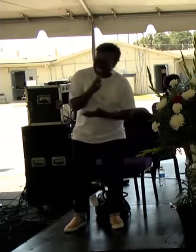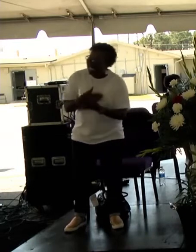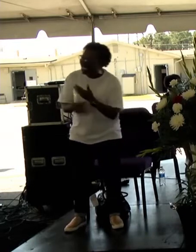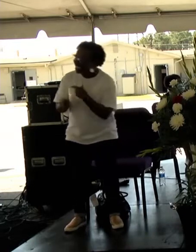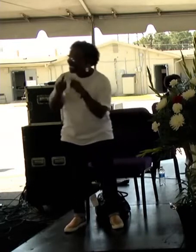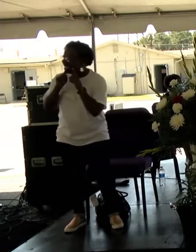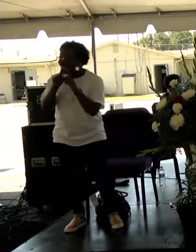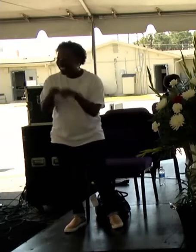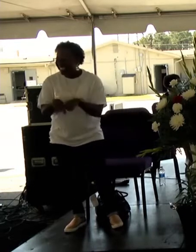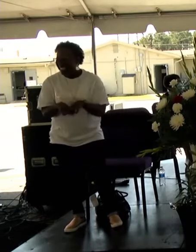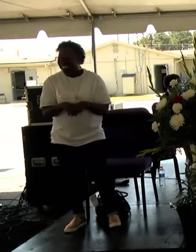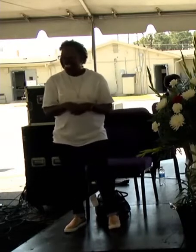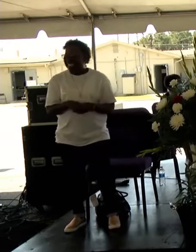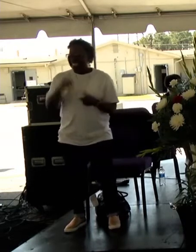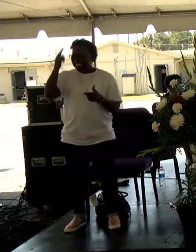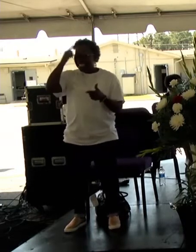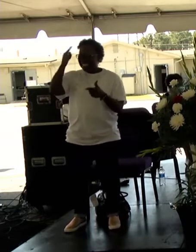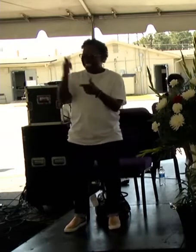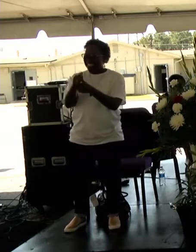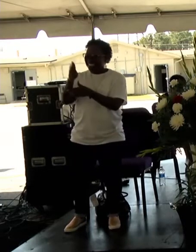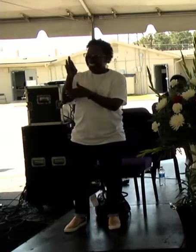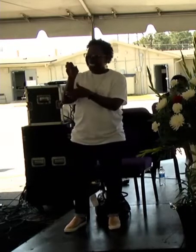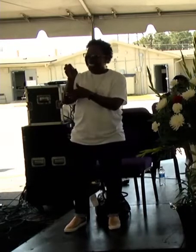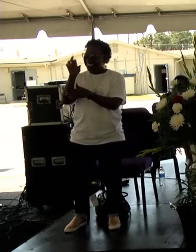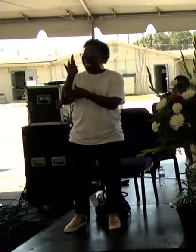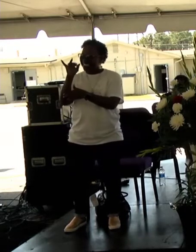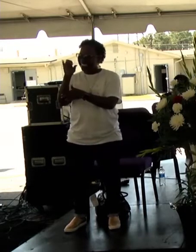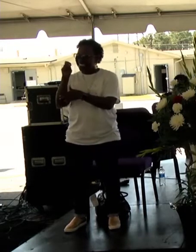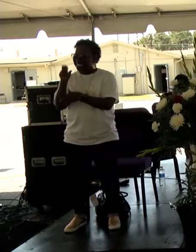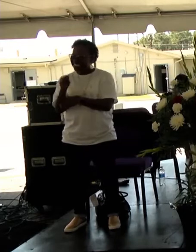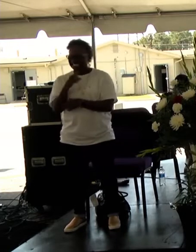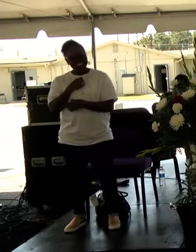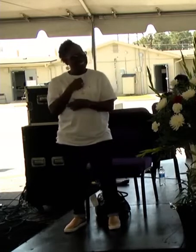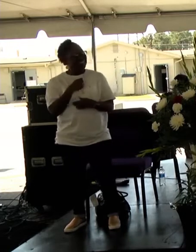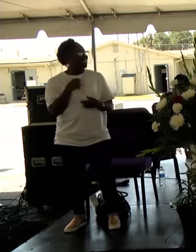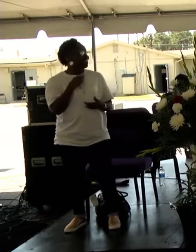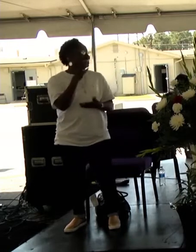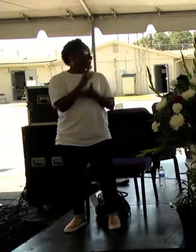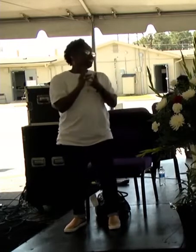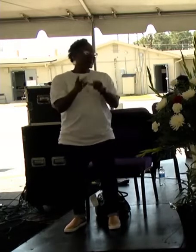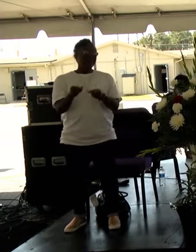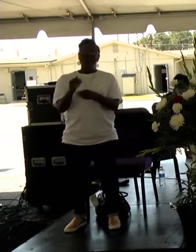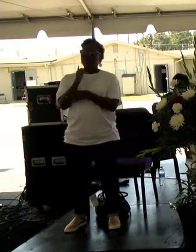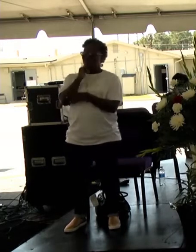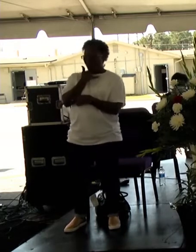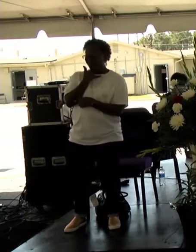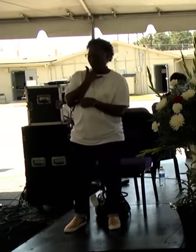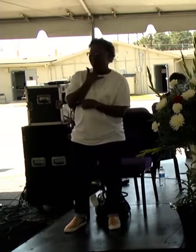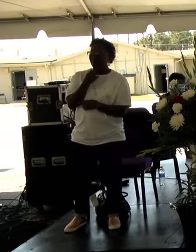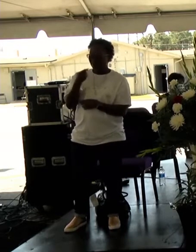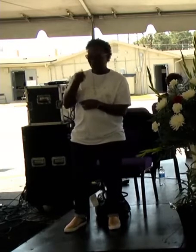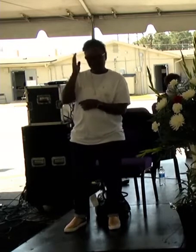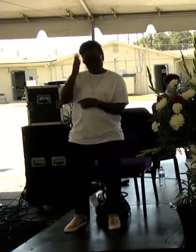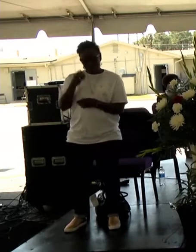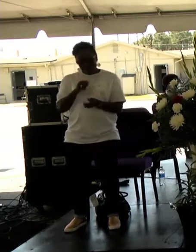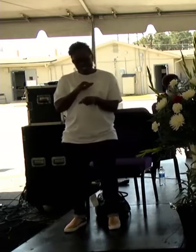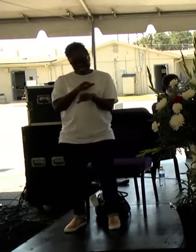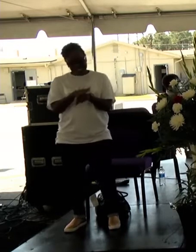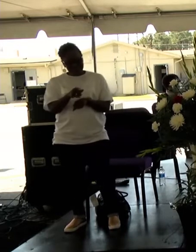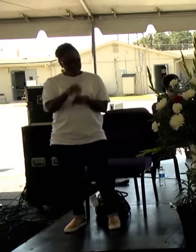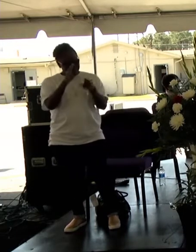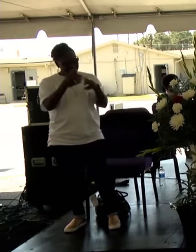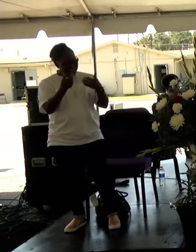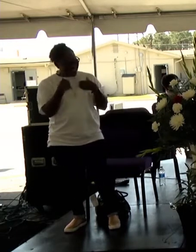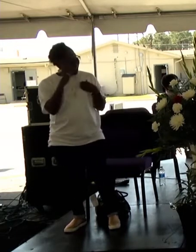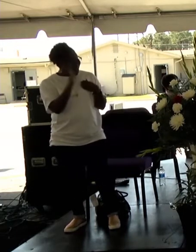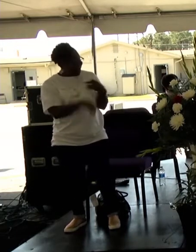ordered." Brother Barry, also, I went on a couple of days and didn't find my foot tub, and I said, "Somebody done made a mistake. You gonna send me my foot tub.